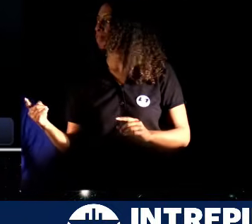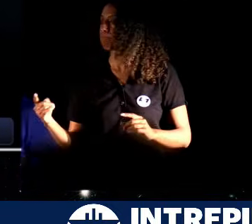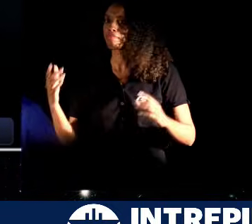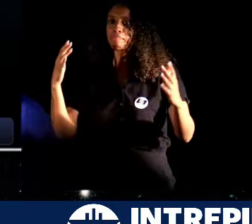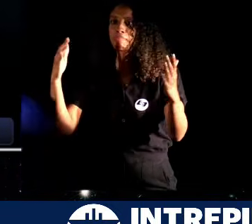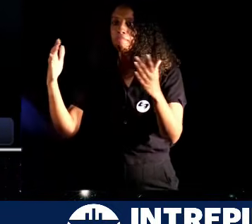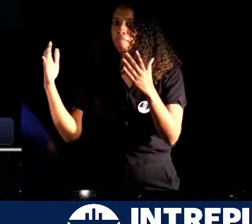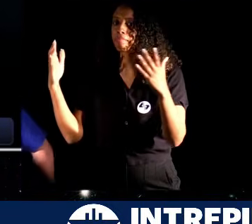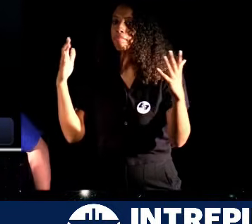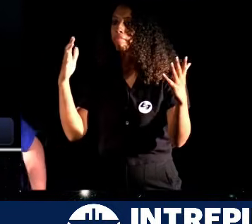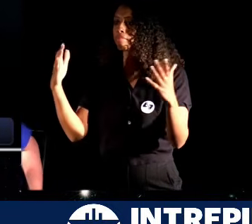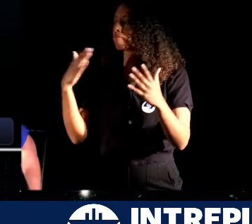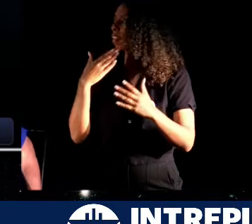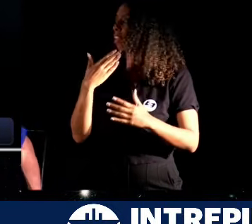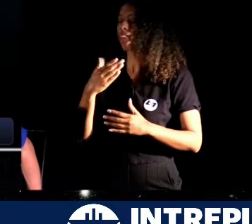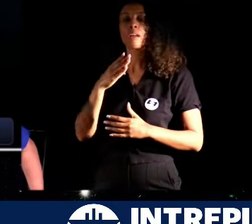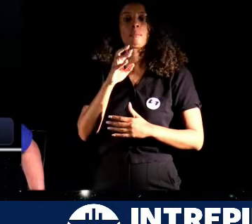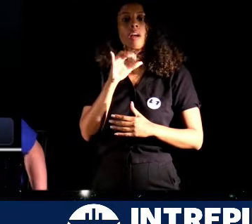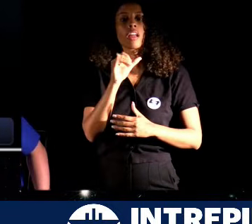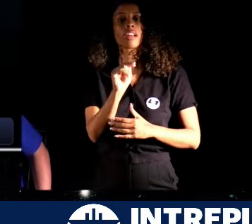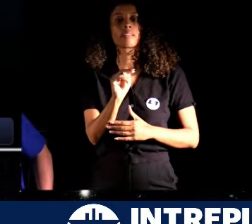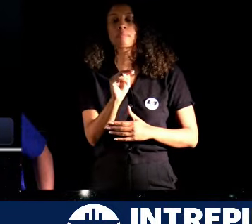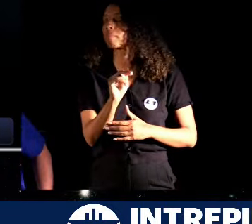Thank you, Brian. Thank you.